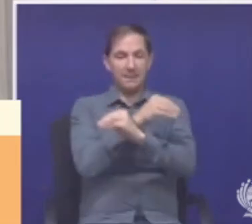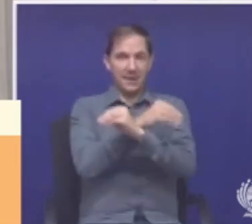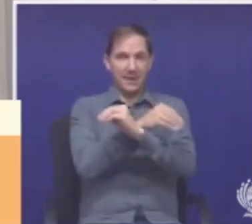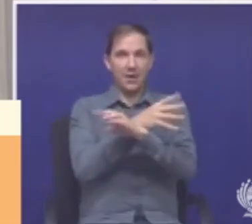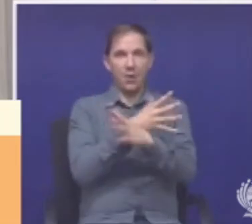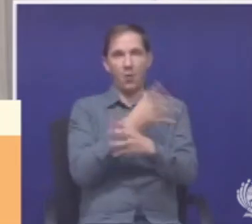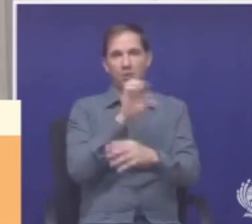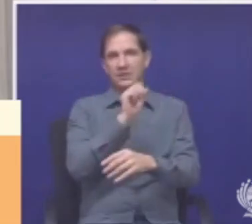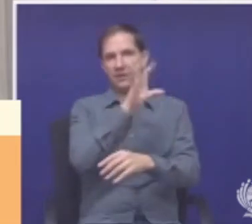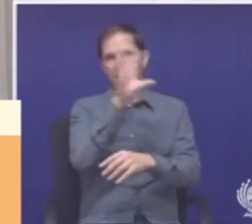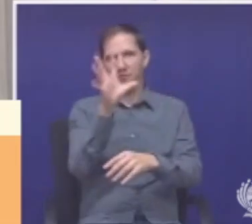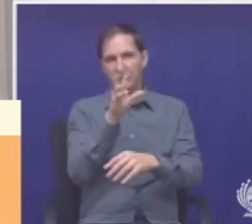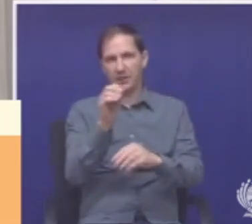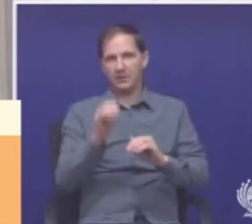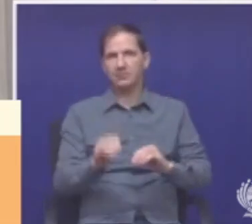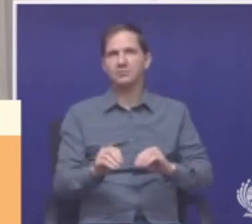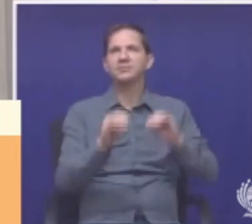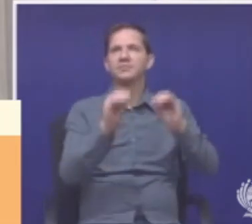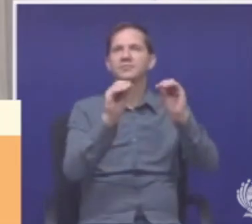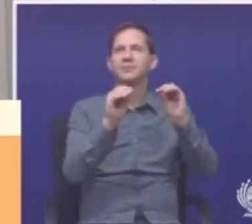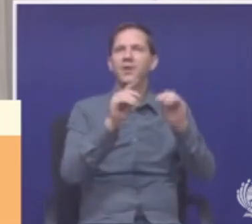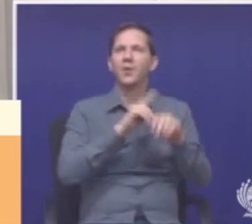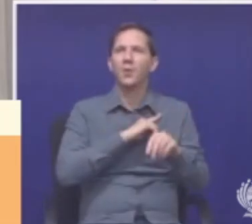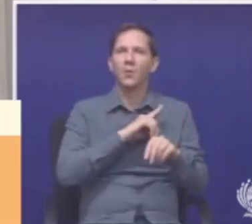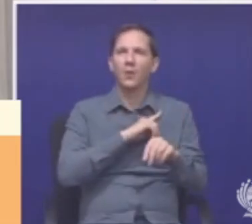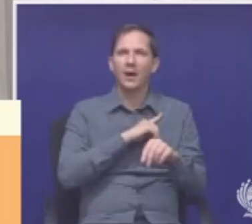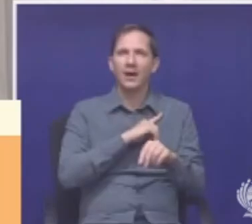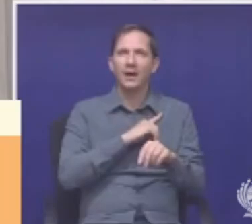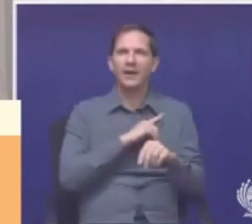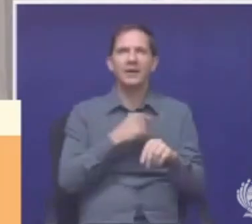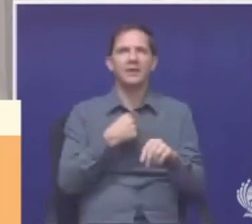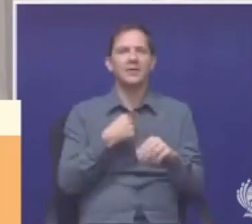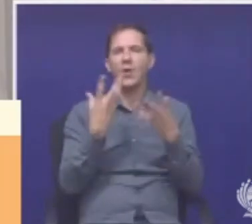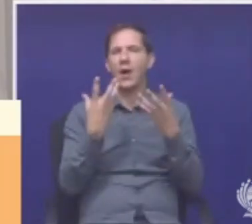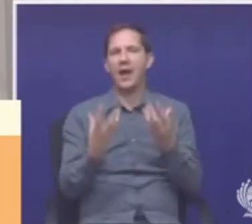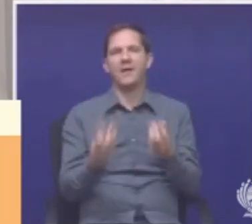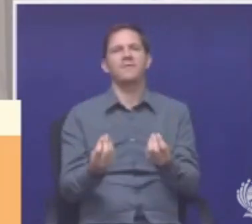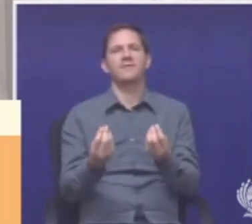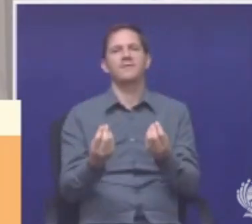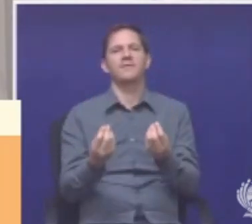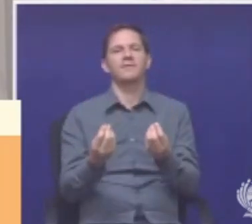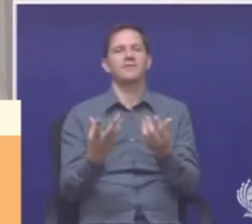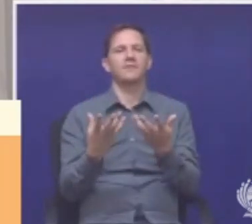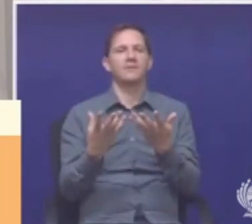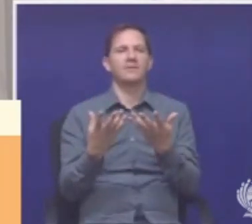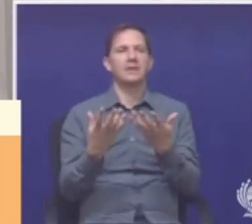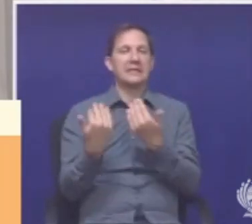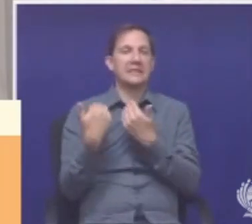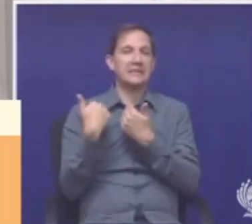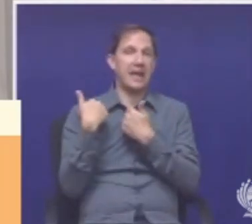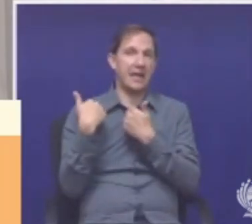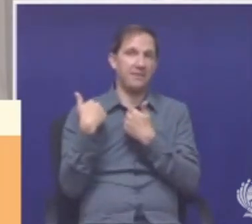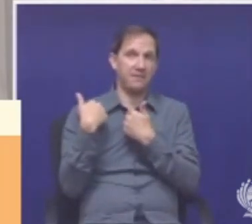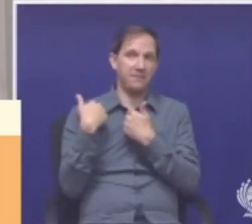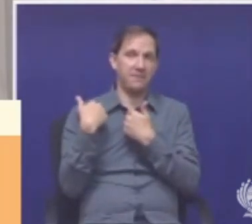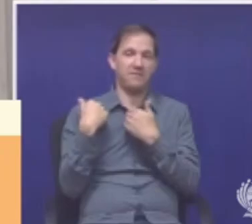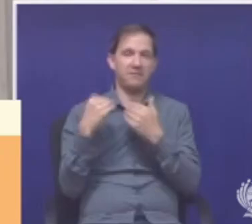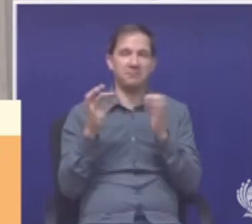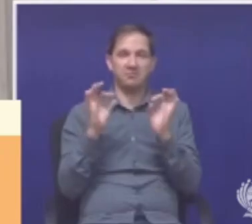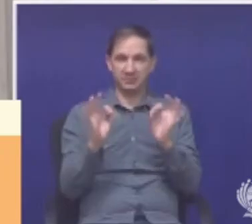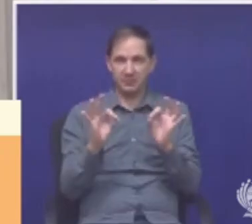South Africa. And that's largely as a result of the inability to be able to move goods and services around efficiently and